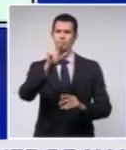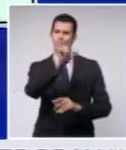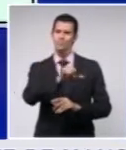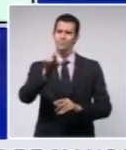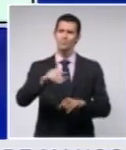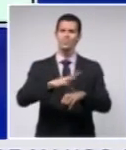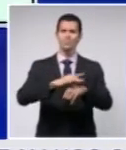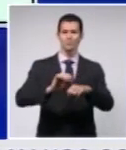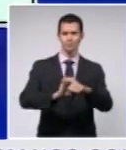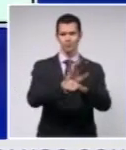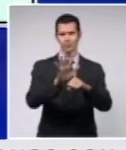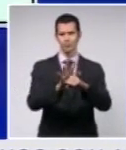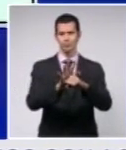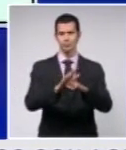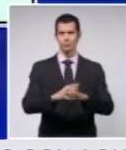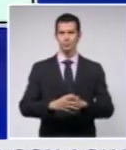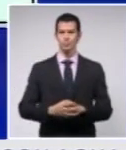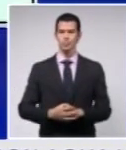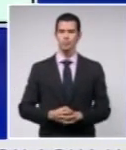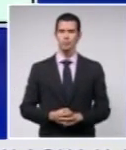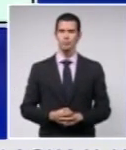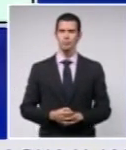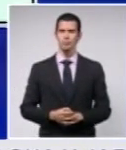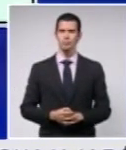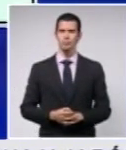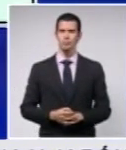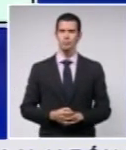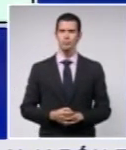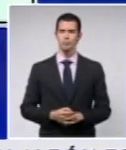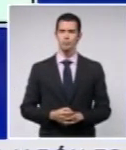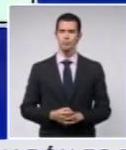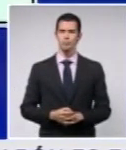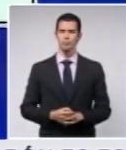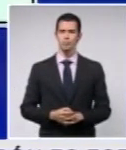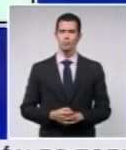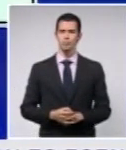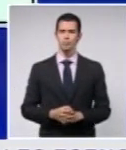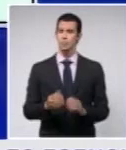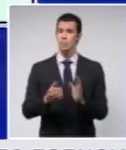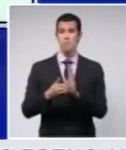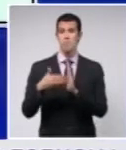fatalities. Then comes India with